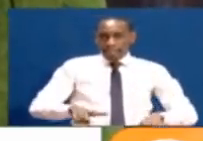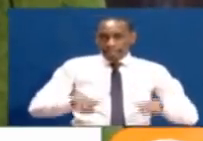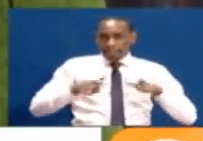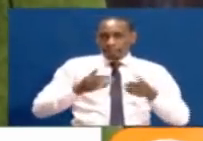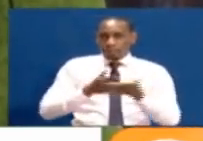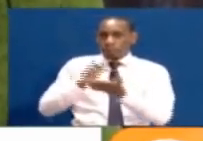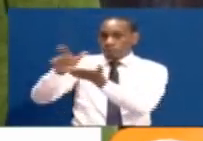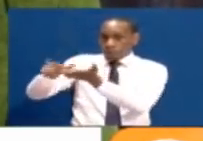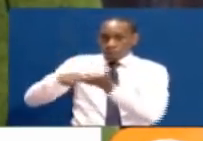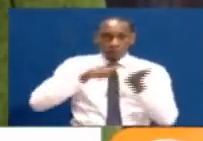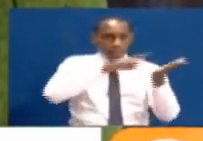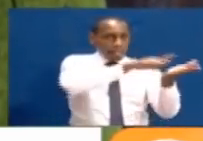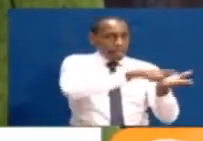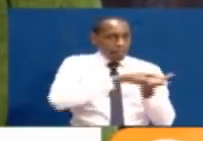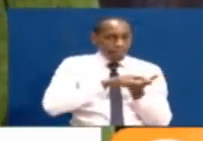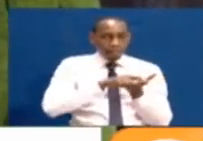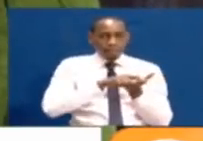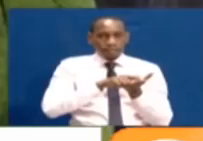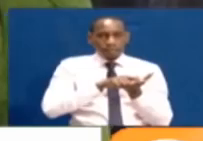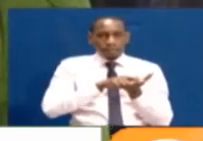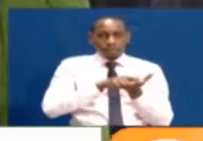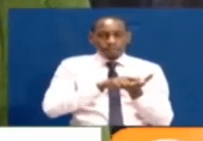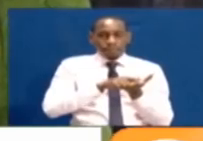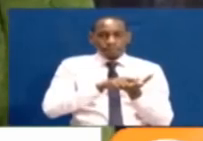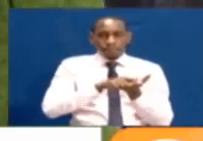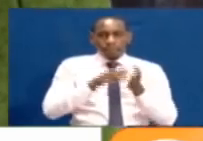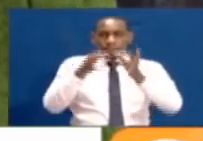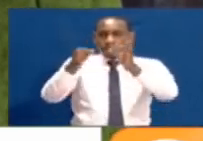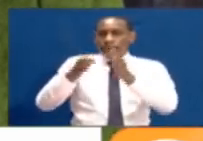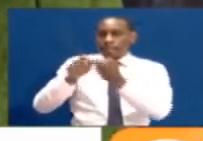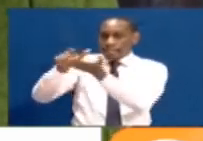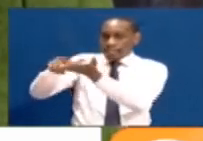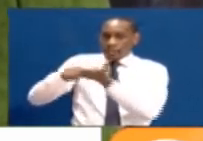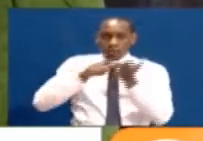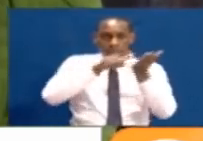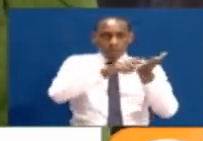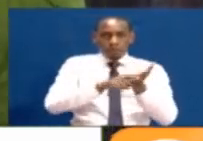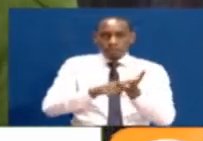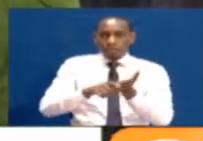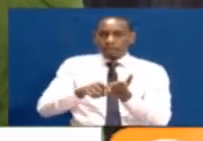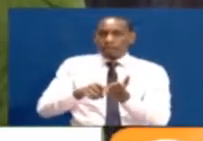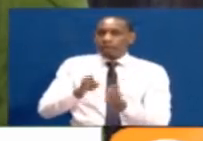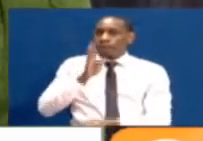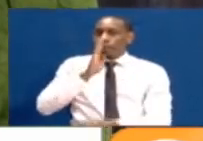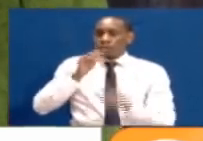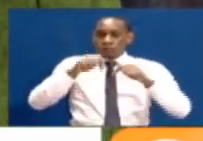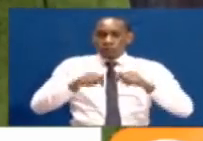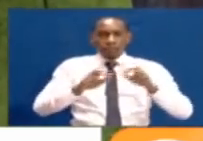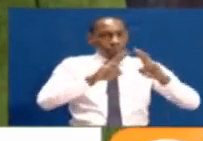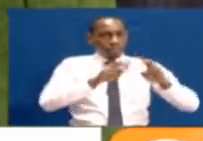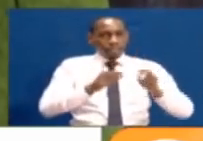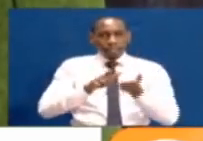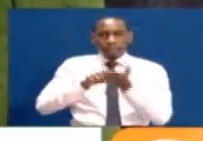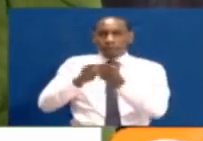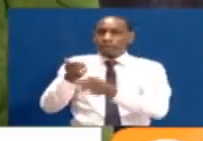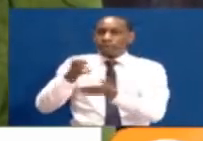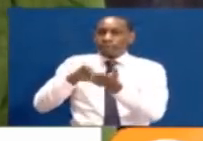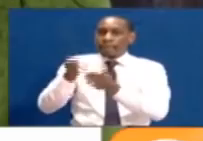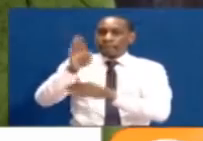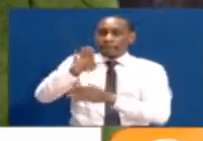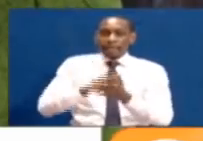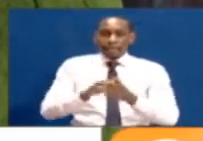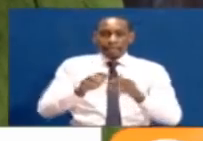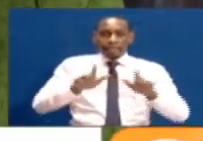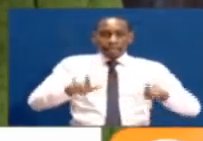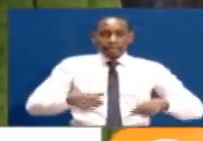kukopa loans, is microfinance. Una kopa leo, unatafuta unalipa. Maisha sasa hivi imebaki tu